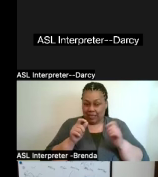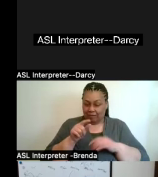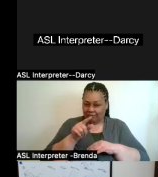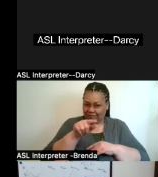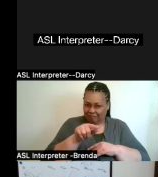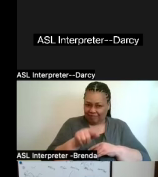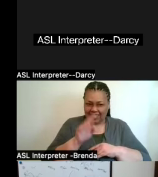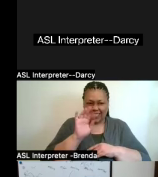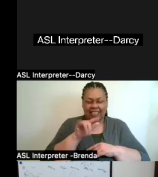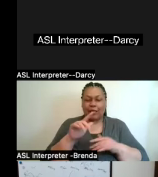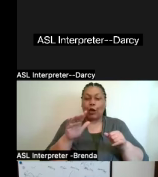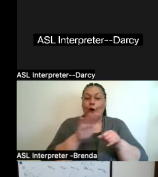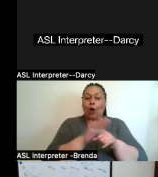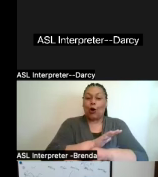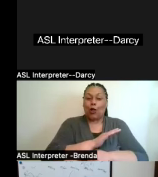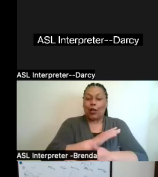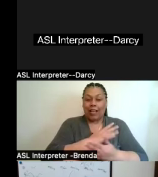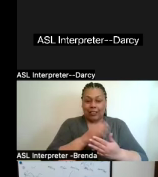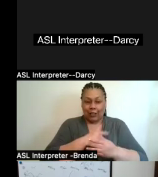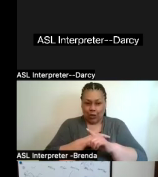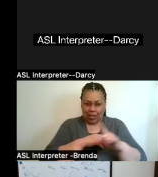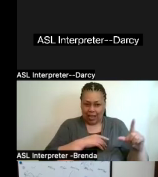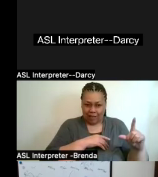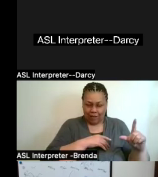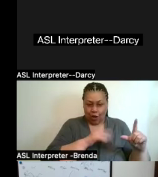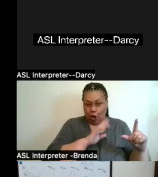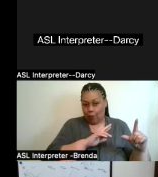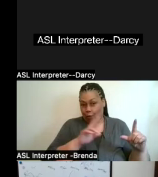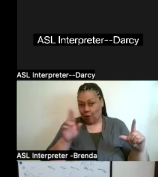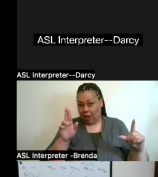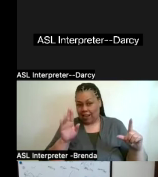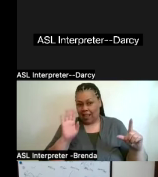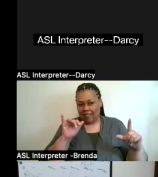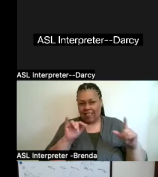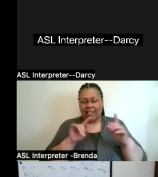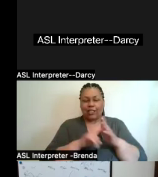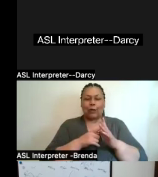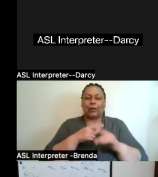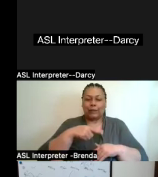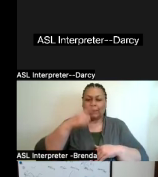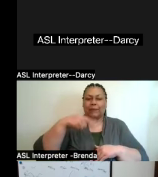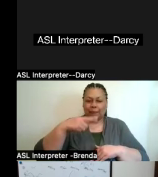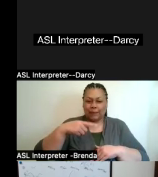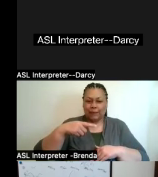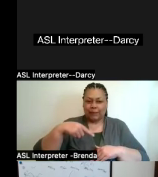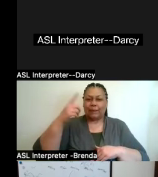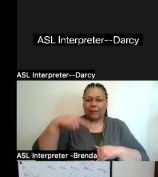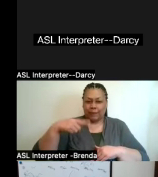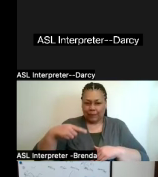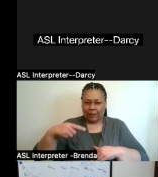whole concert on the left, and then on the right is just showing the wiggles, the waveforms from one